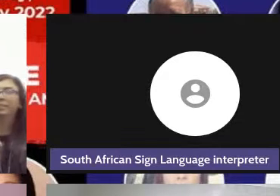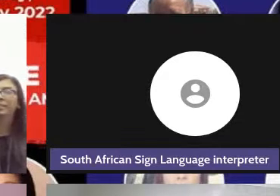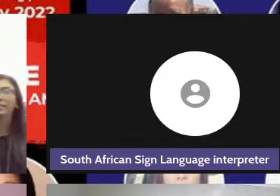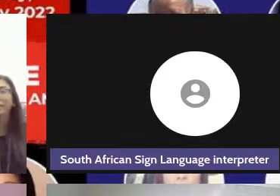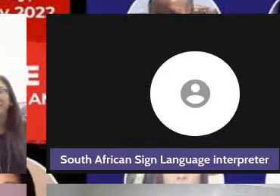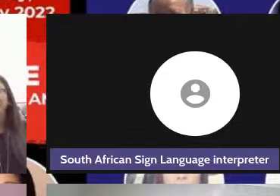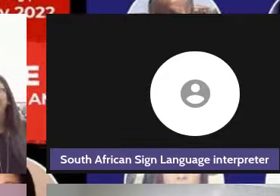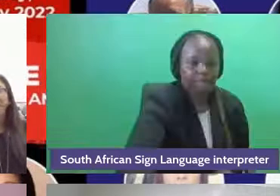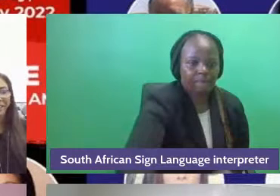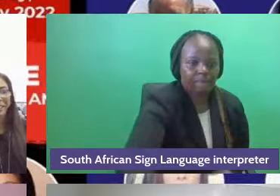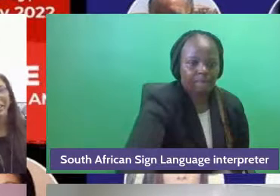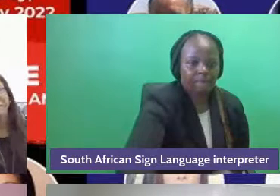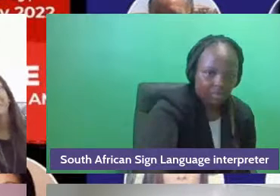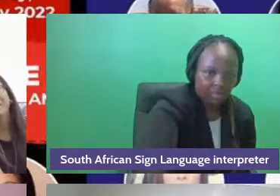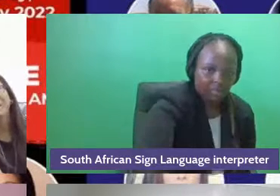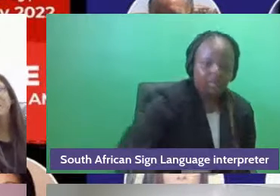Africa.